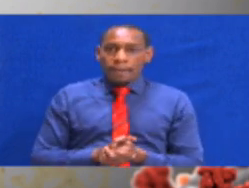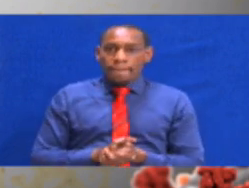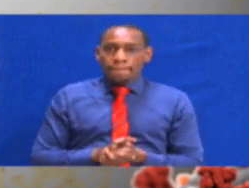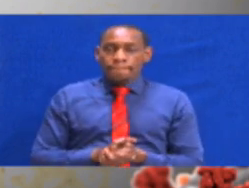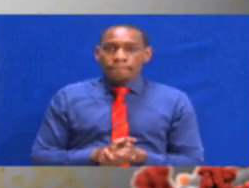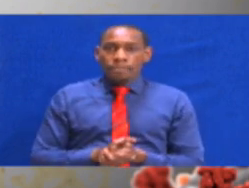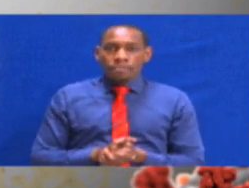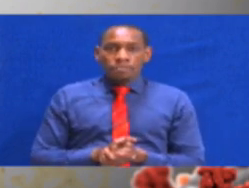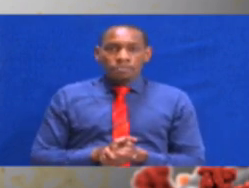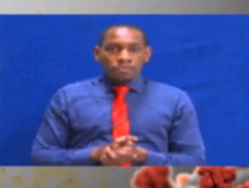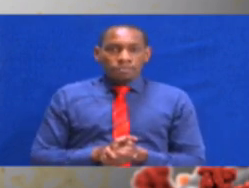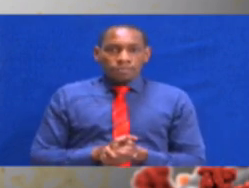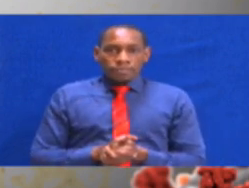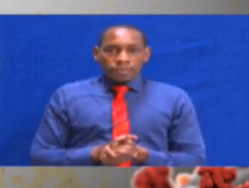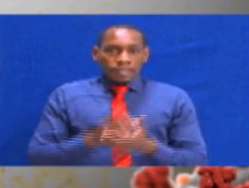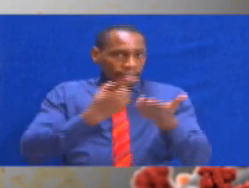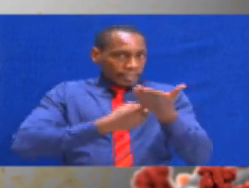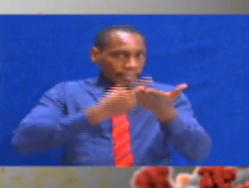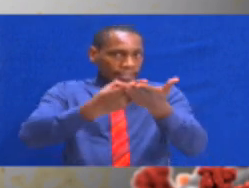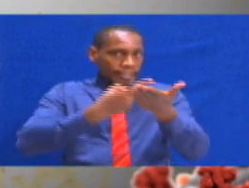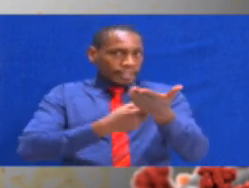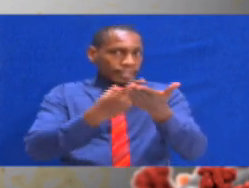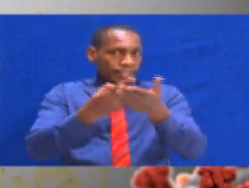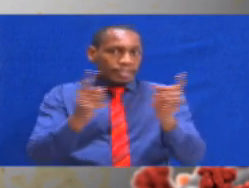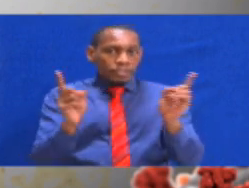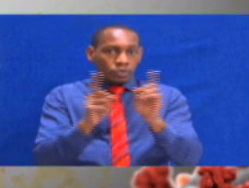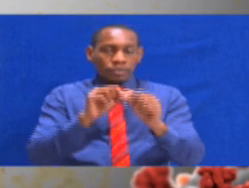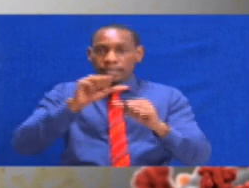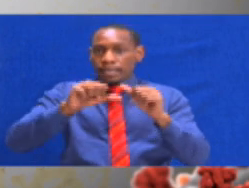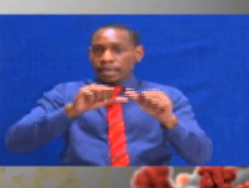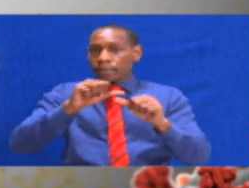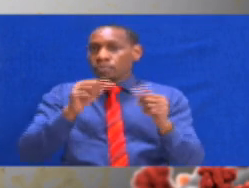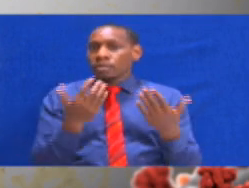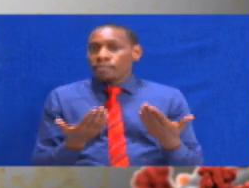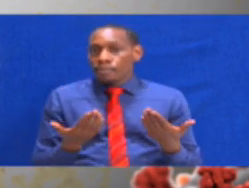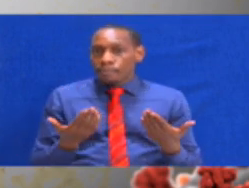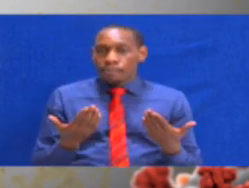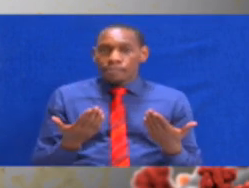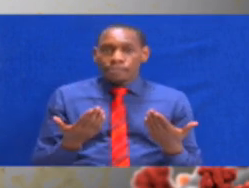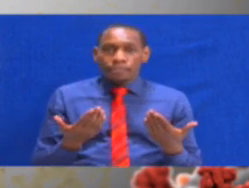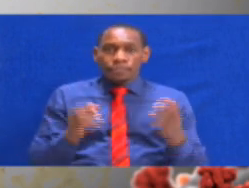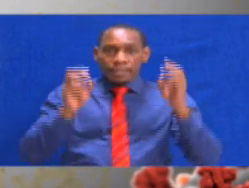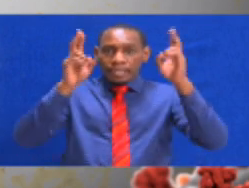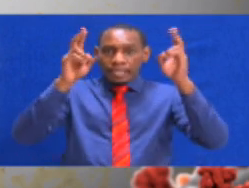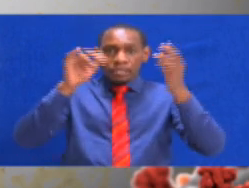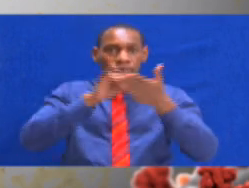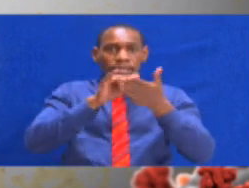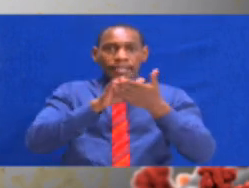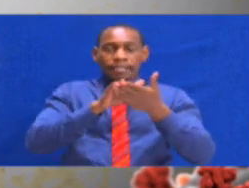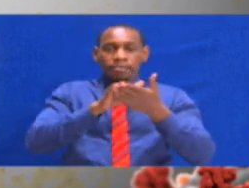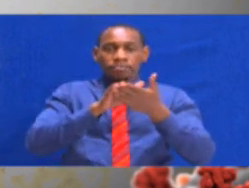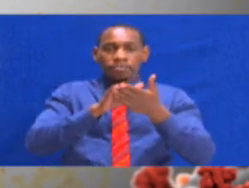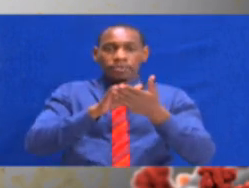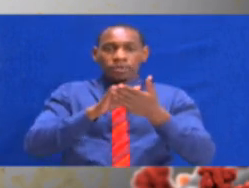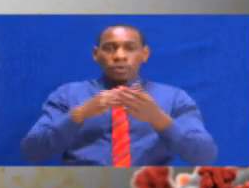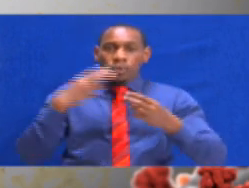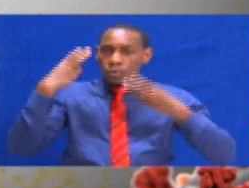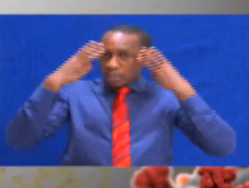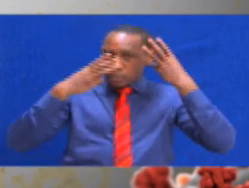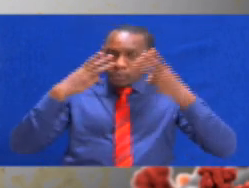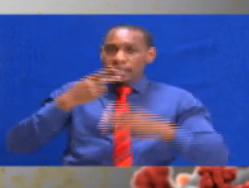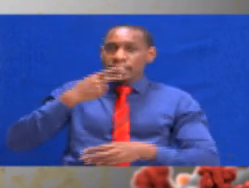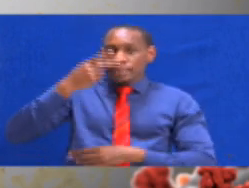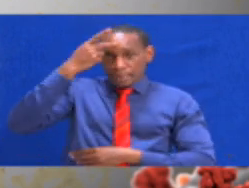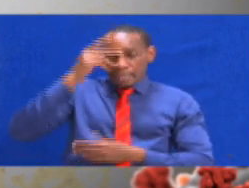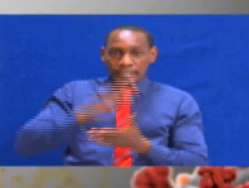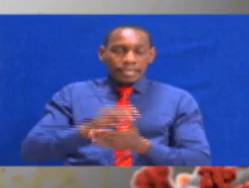wanted us to speak very briefly about this issue that is disturbing a lot of parents, education, because we